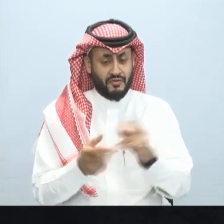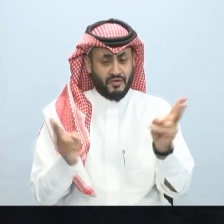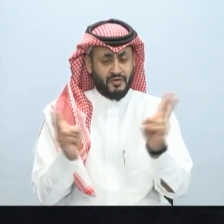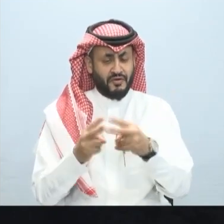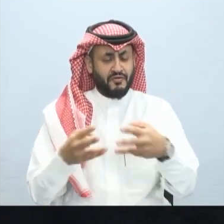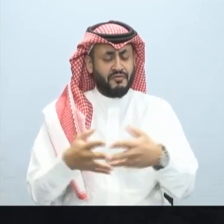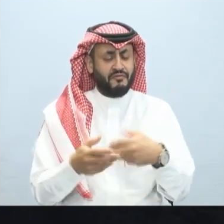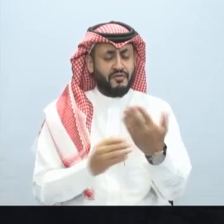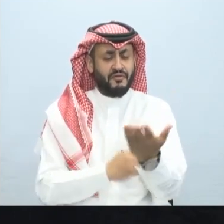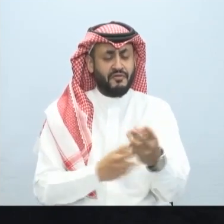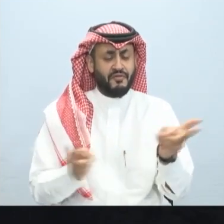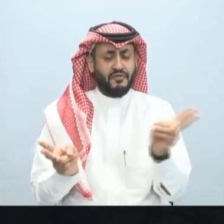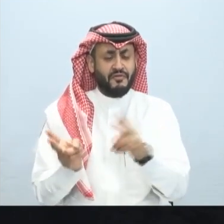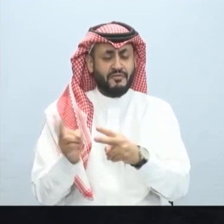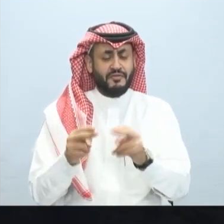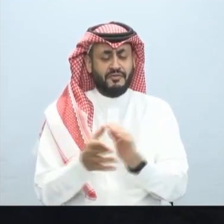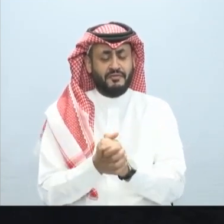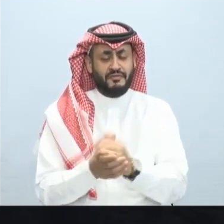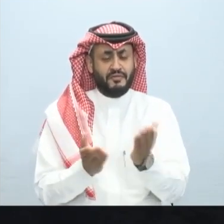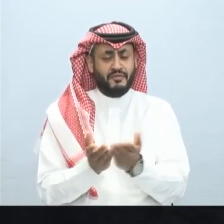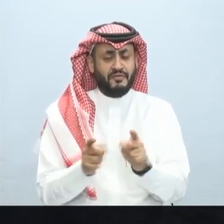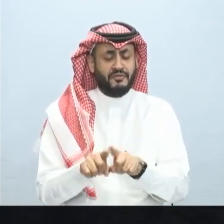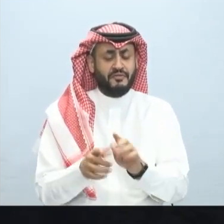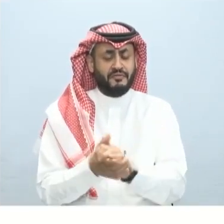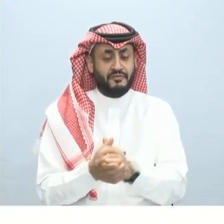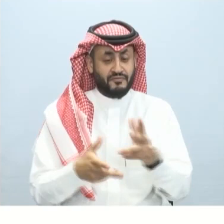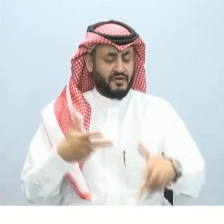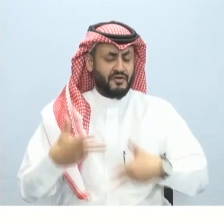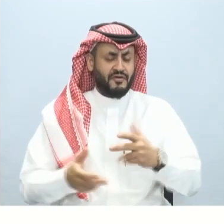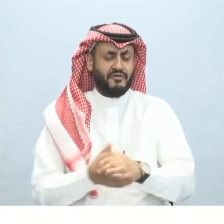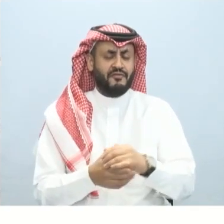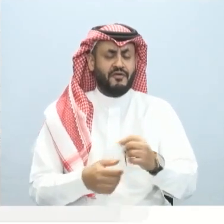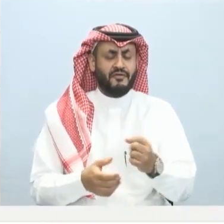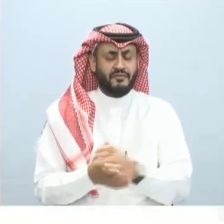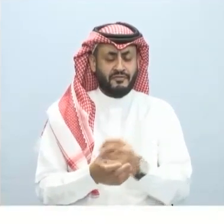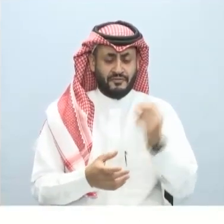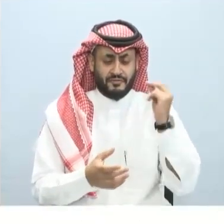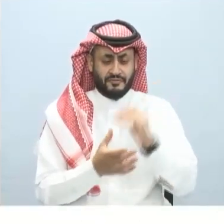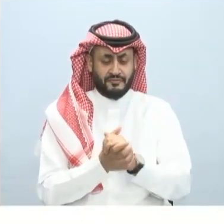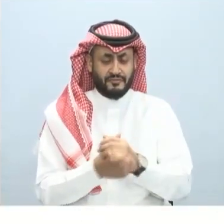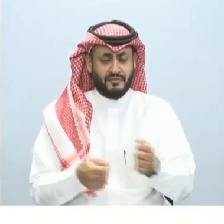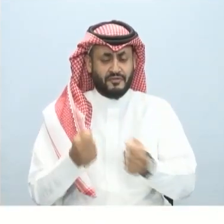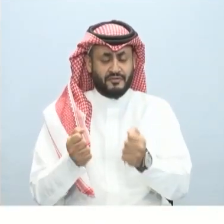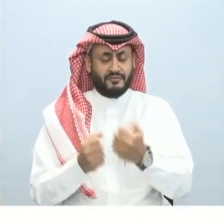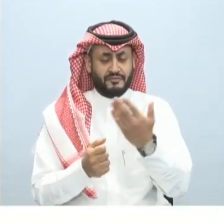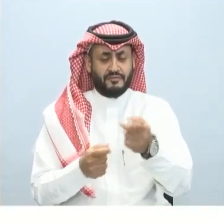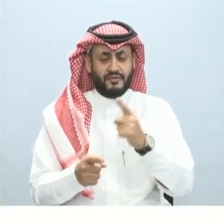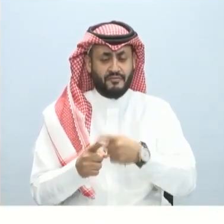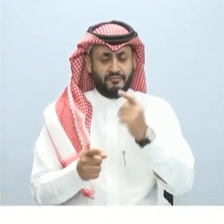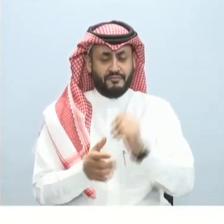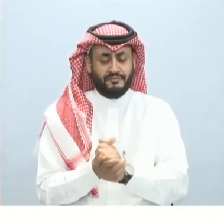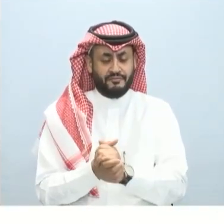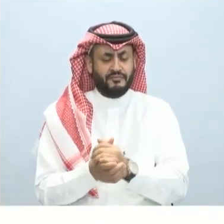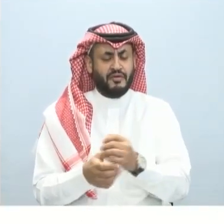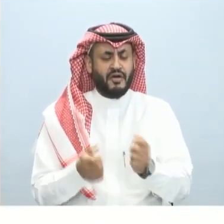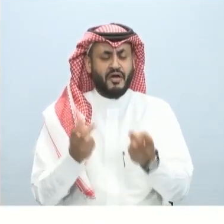your essays with your classmates because actually it was a very interesting idea that we are going to just revise very quickly. So what